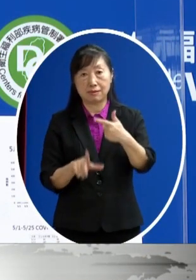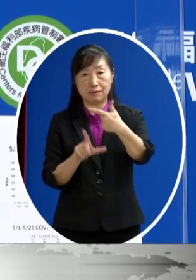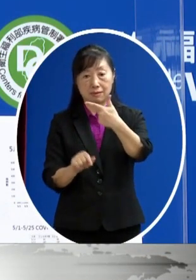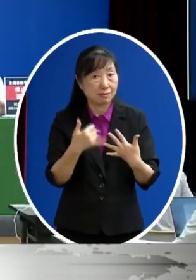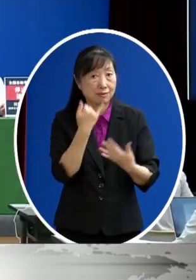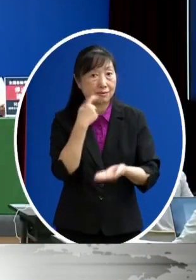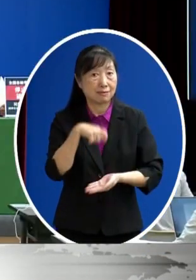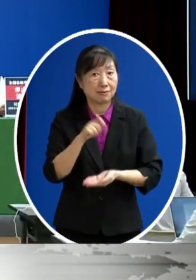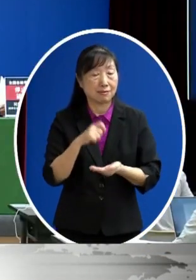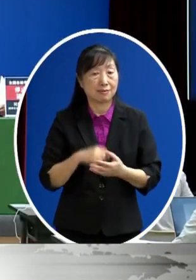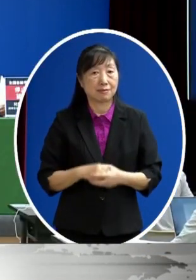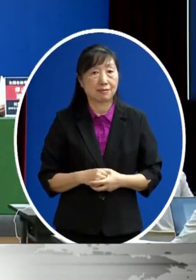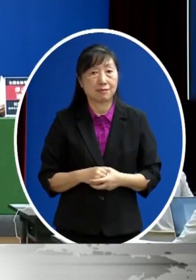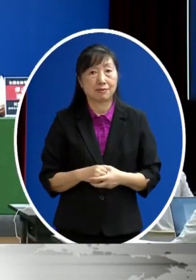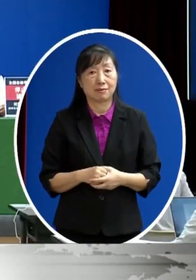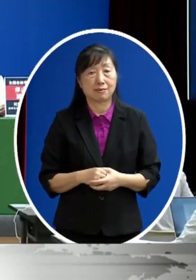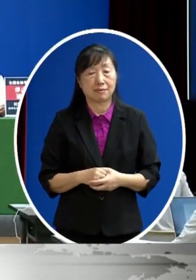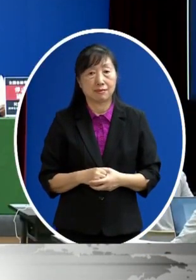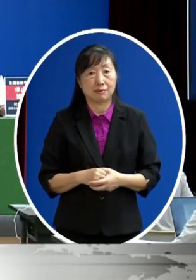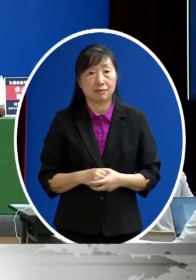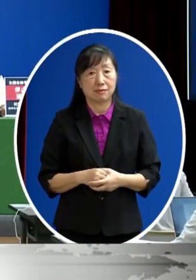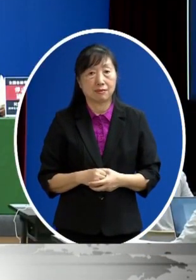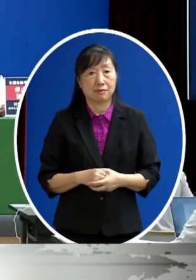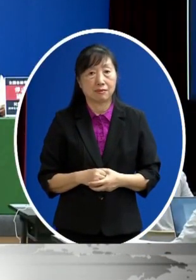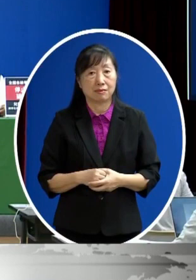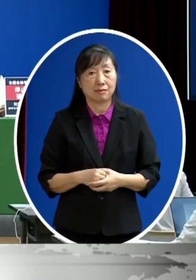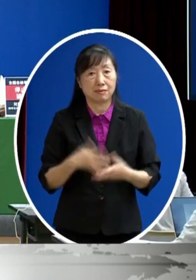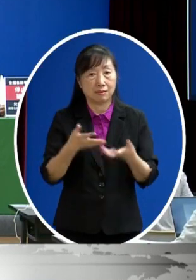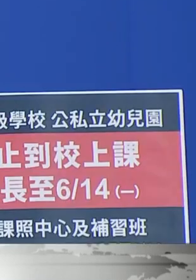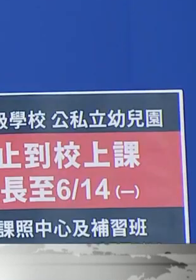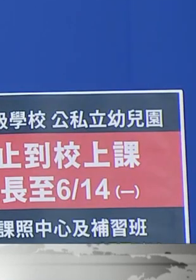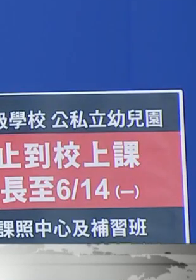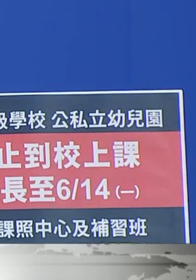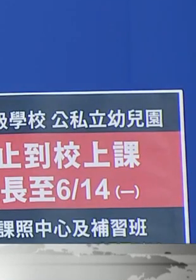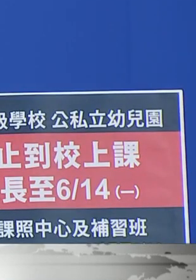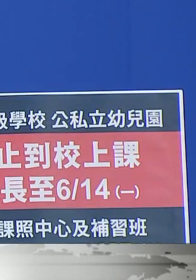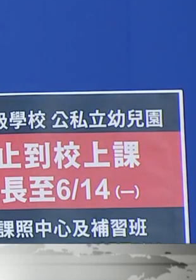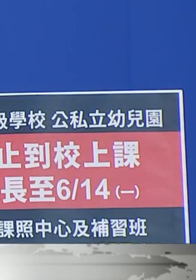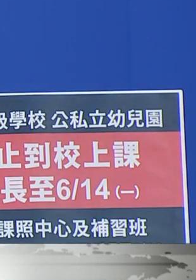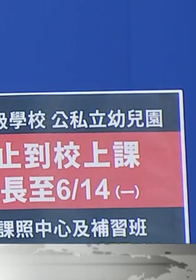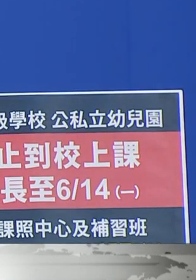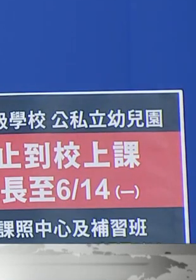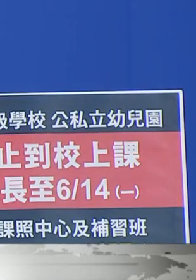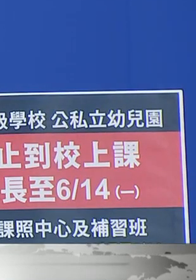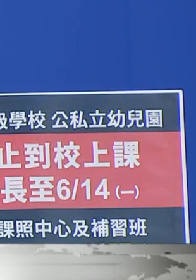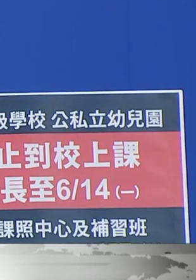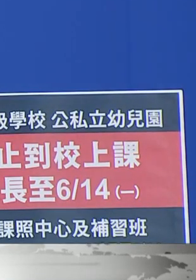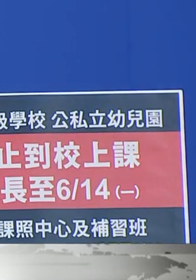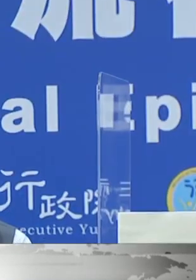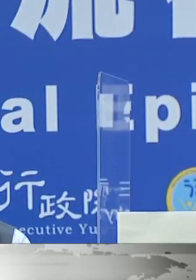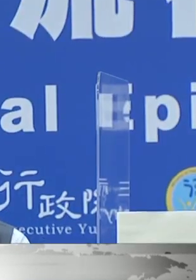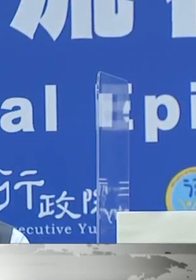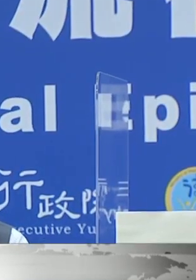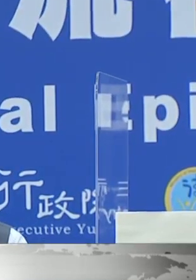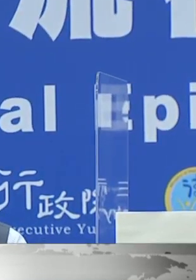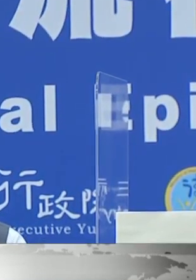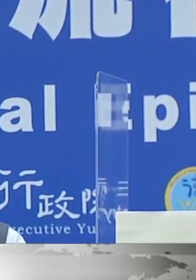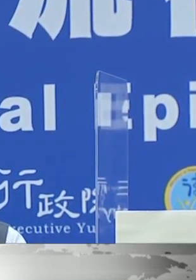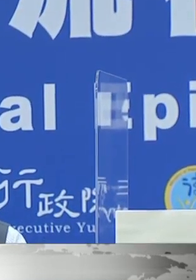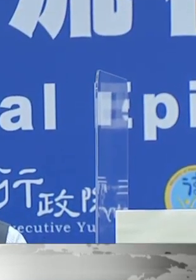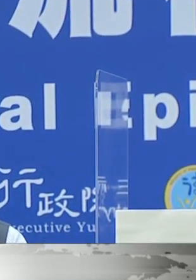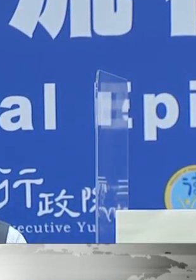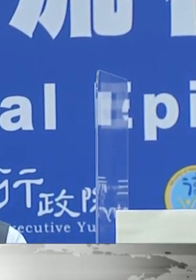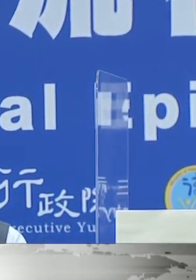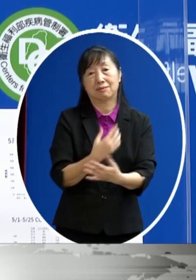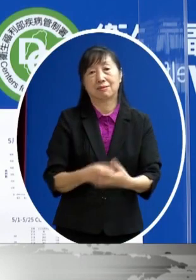The CECC has extended Taiwan's level 3 COVID alert to June 14th. A CECC advisor said Wednesday that the alert shouldn't